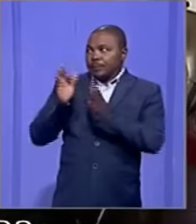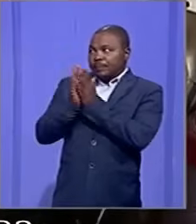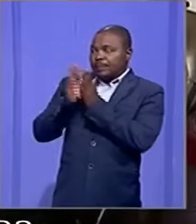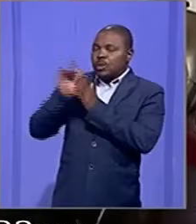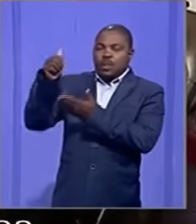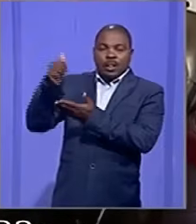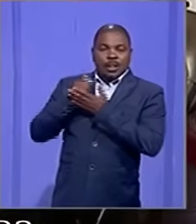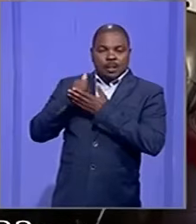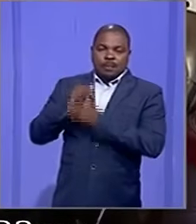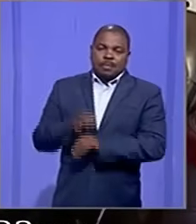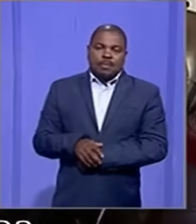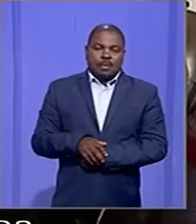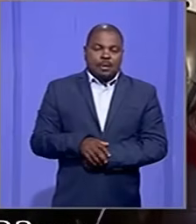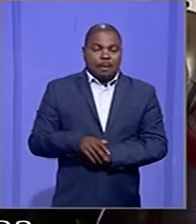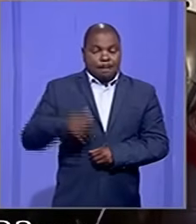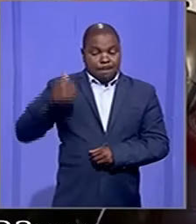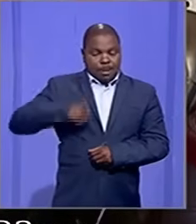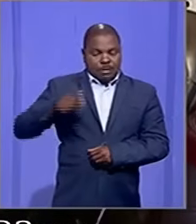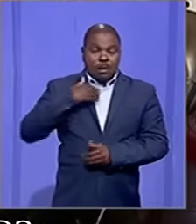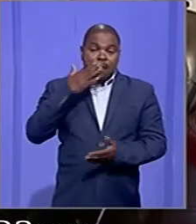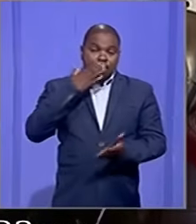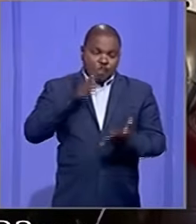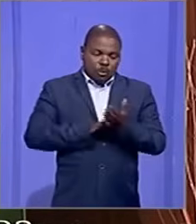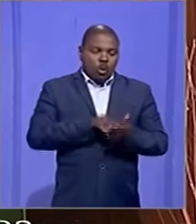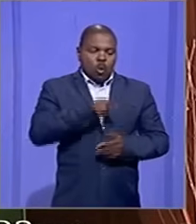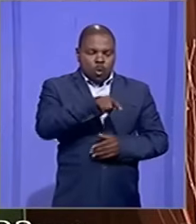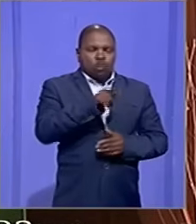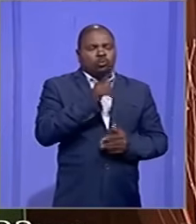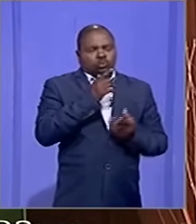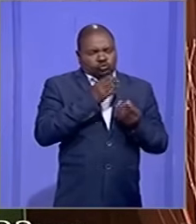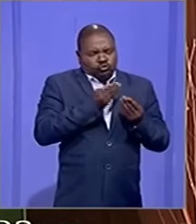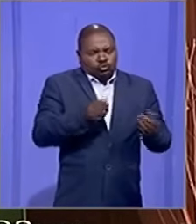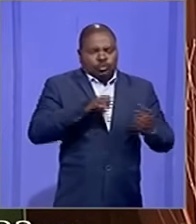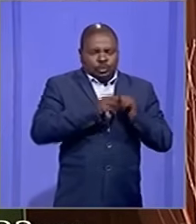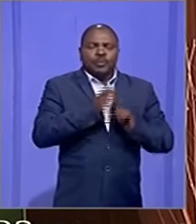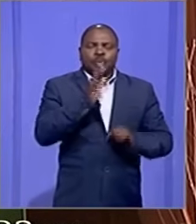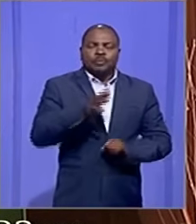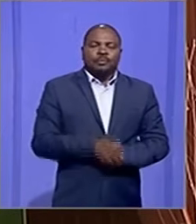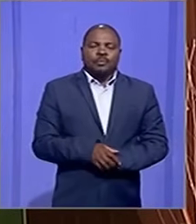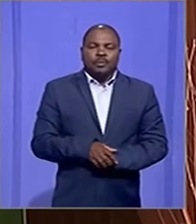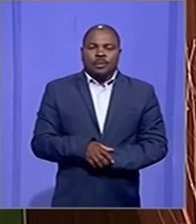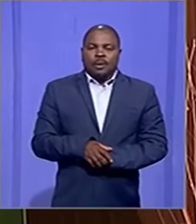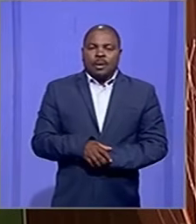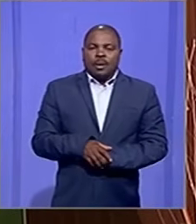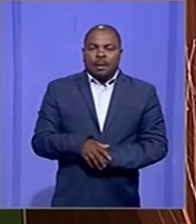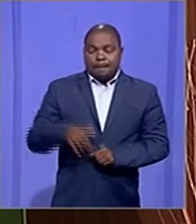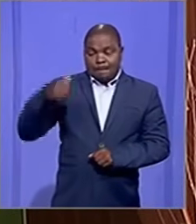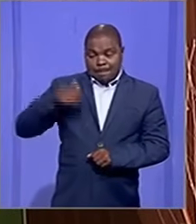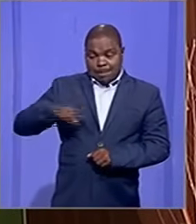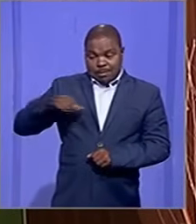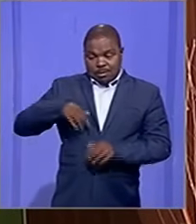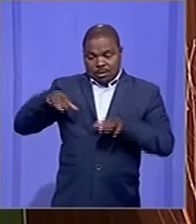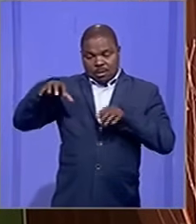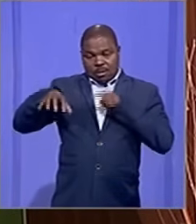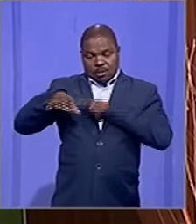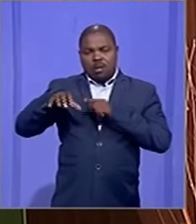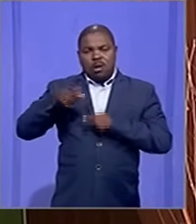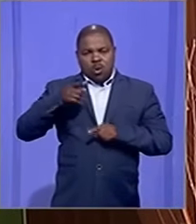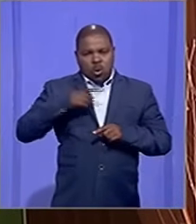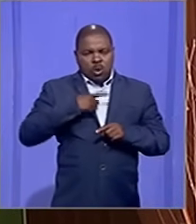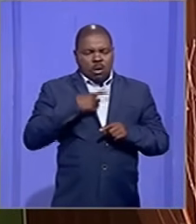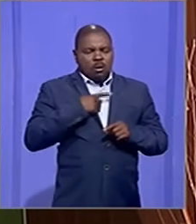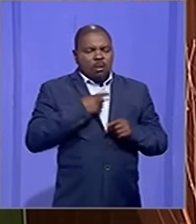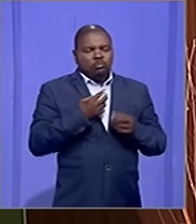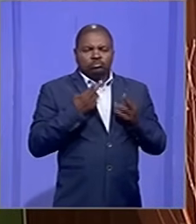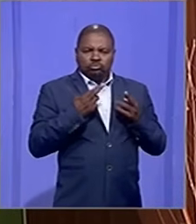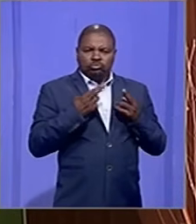Kanana. Masipala o solofetsa gore o tla lebella morero ono. Fela re le masipala re santse re na le tshepo mo ditsamaisong tsa